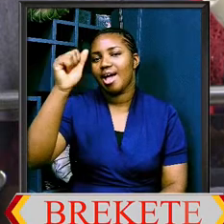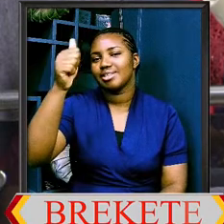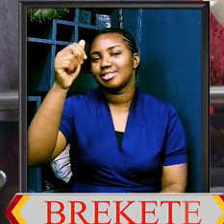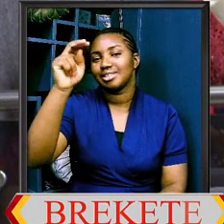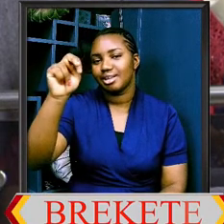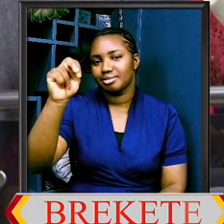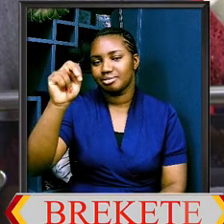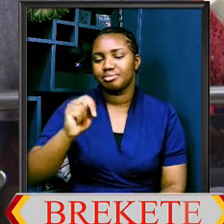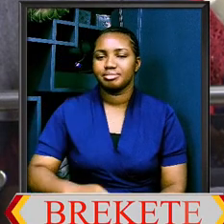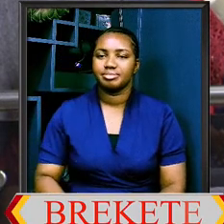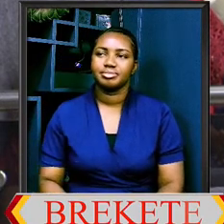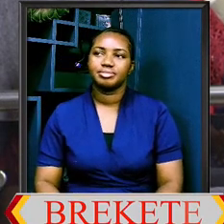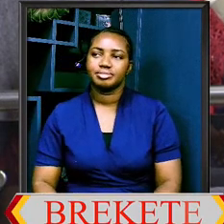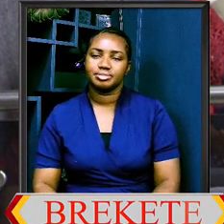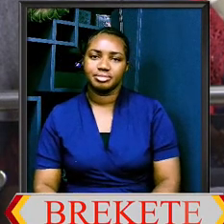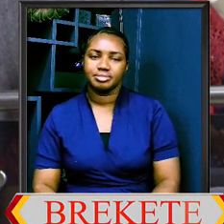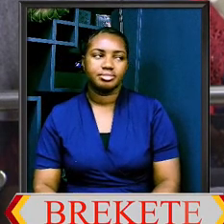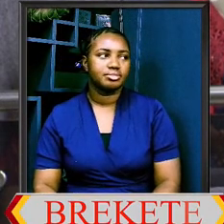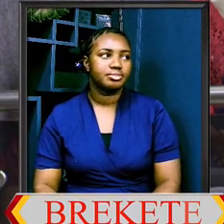Abubakar.